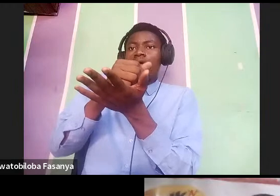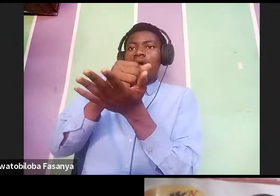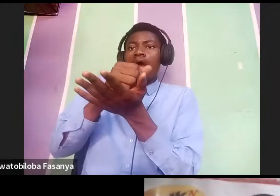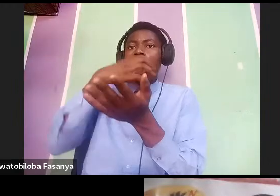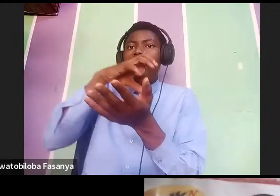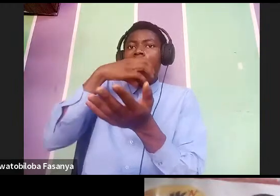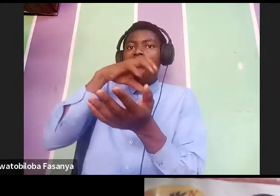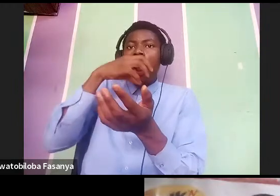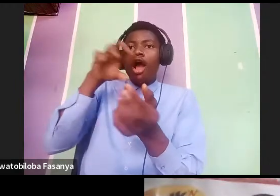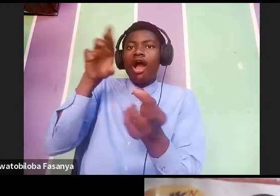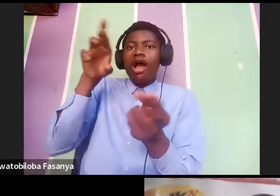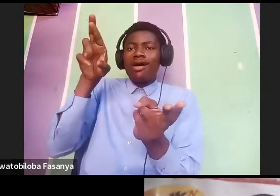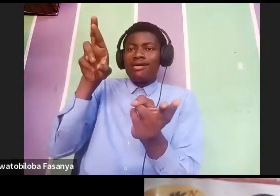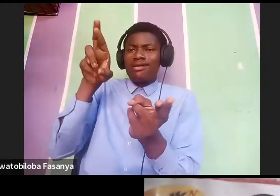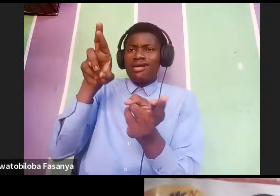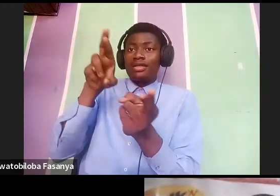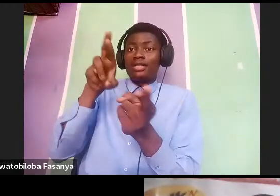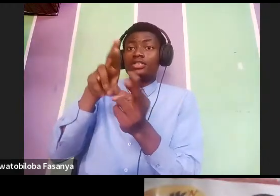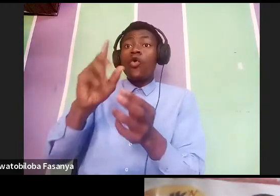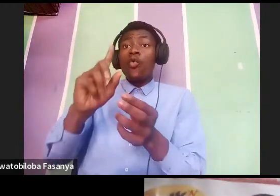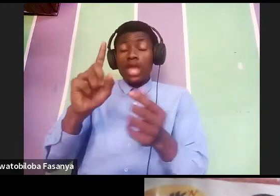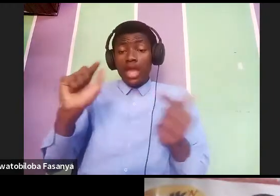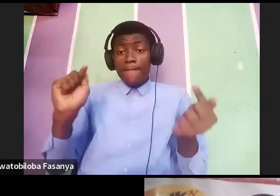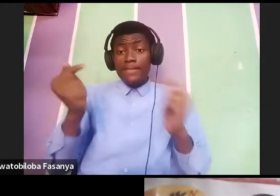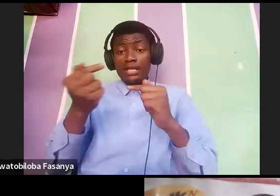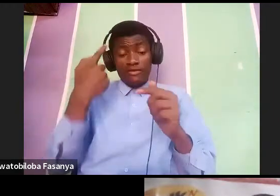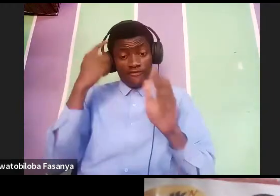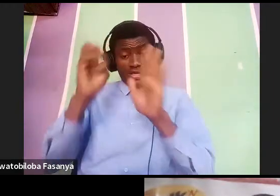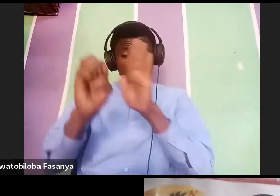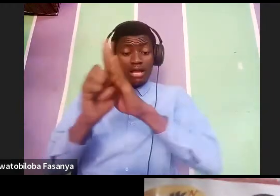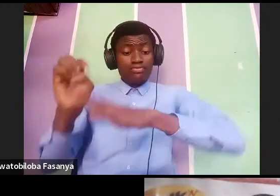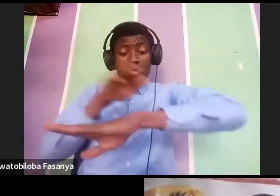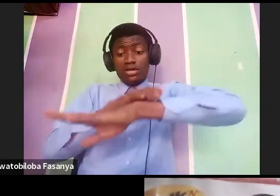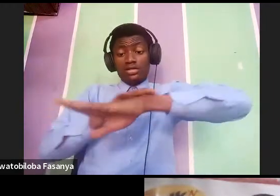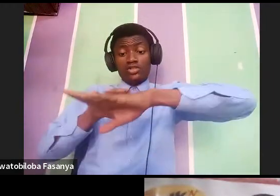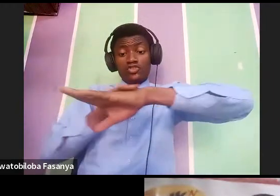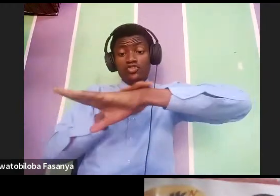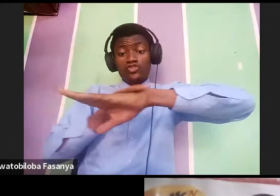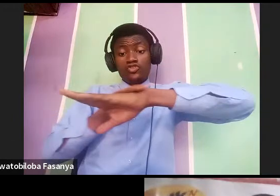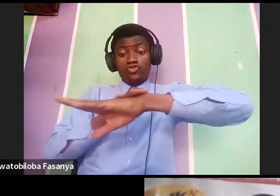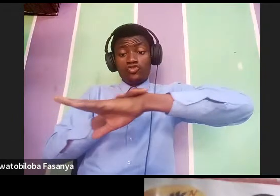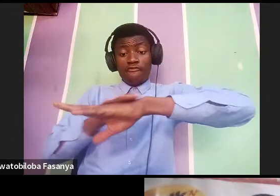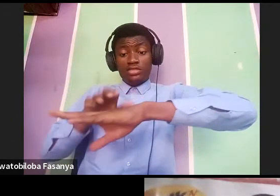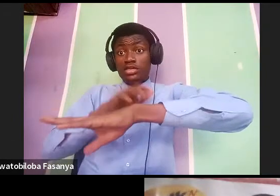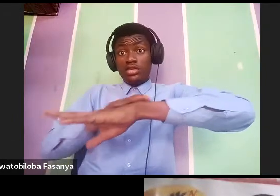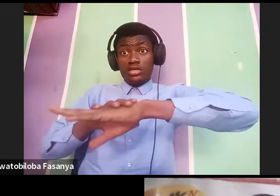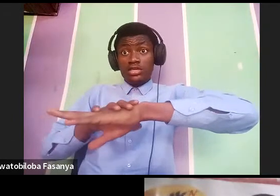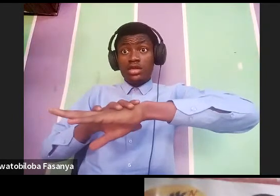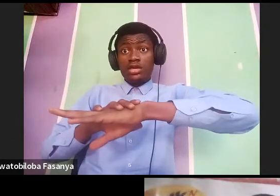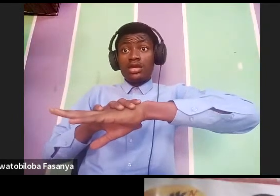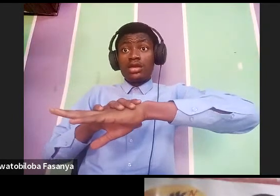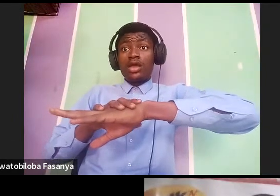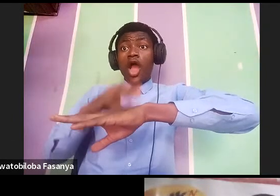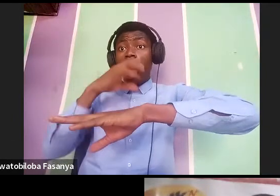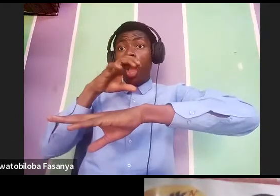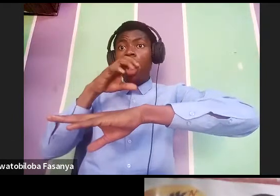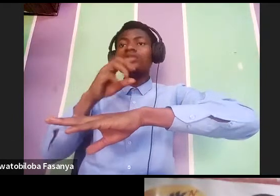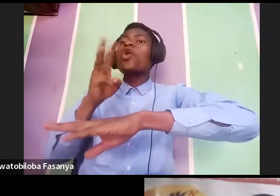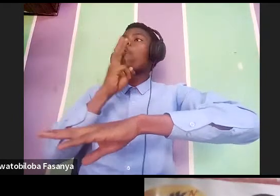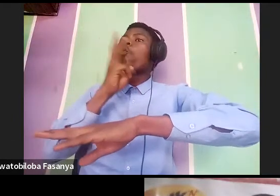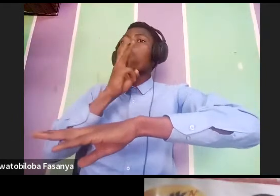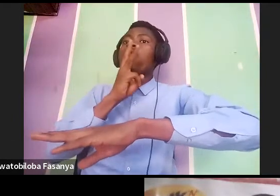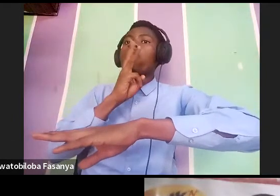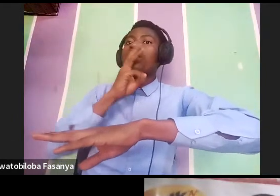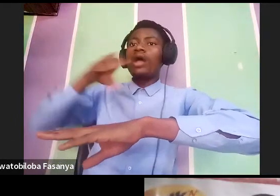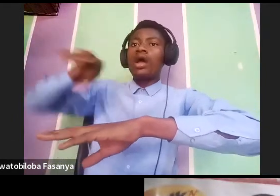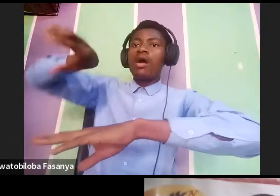put the surface area of the burst area under a running tap for at least 10